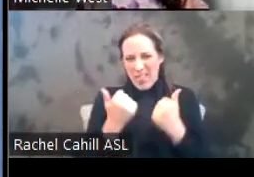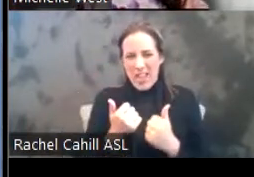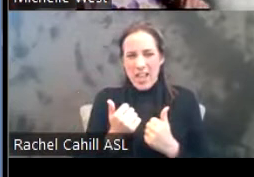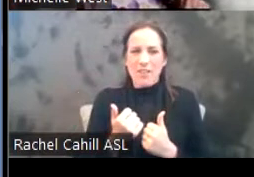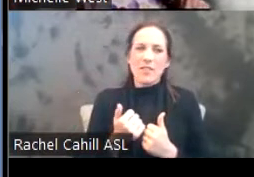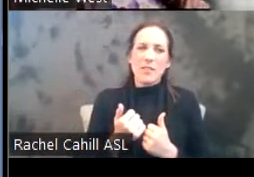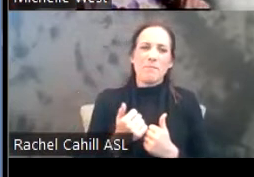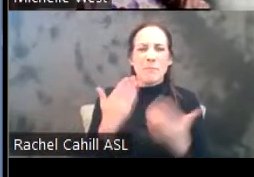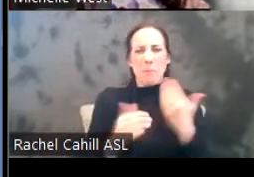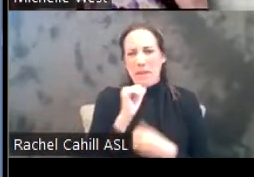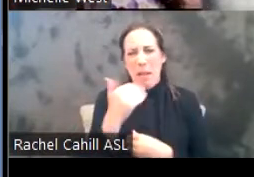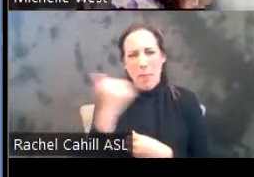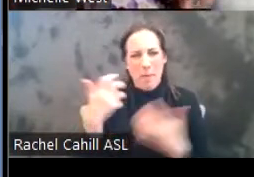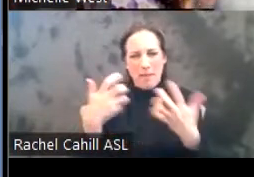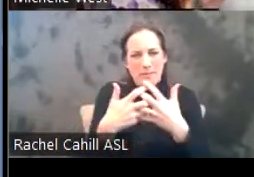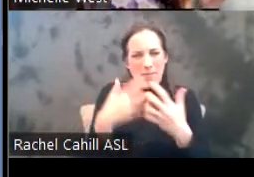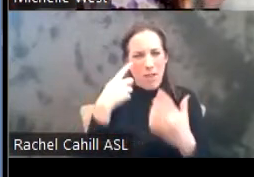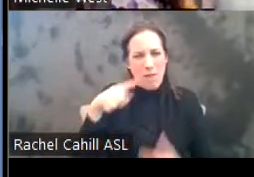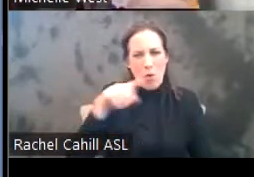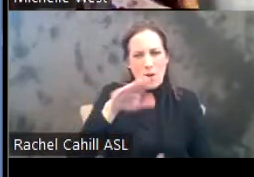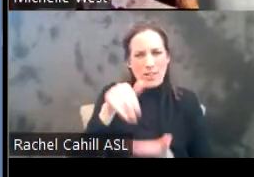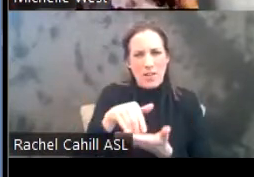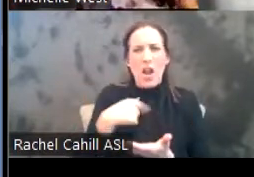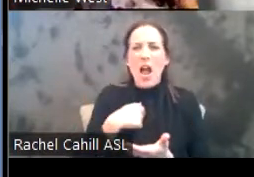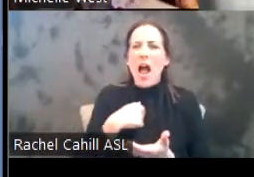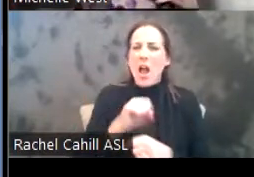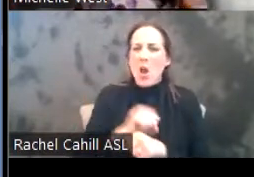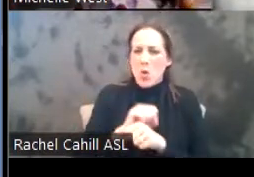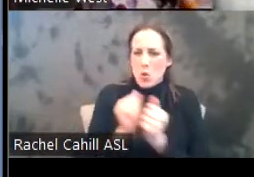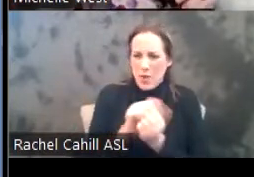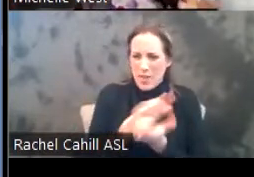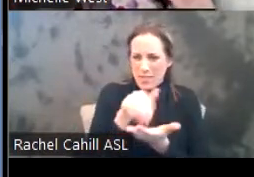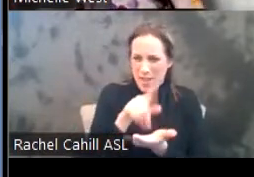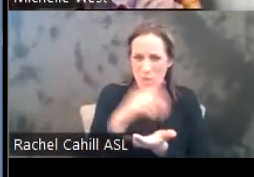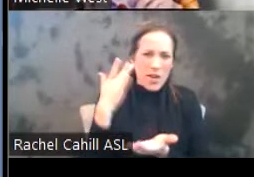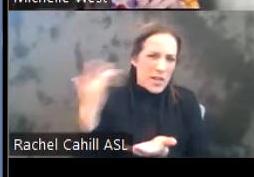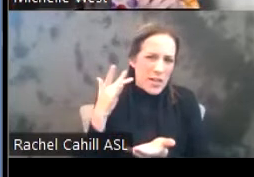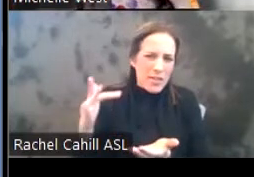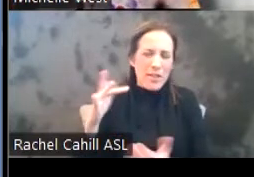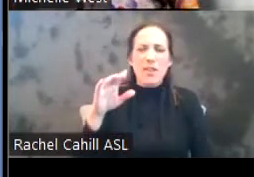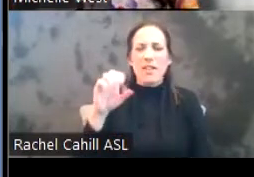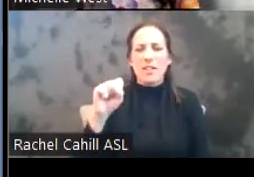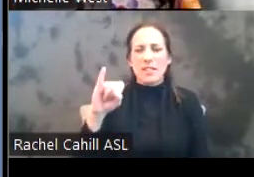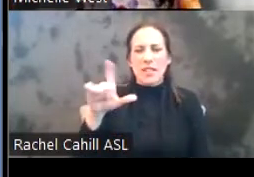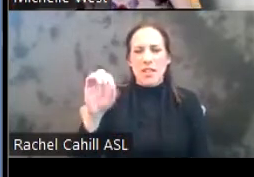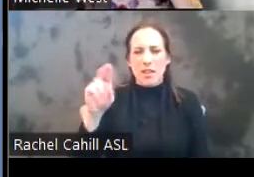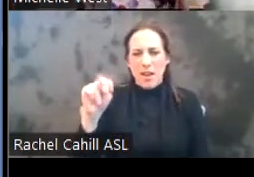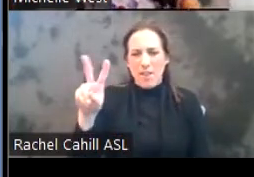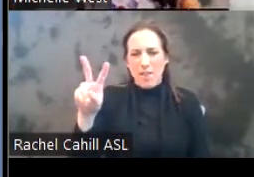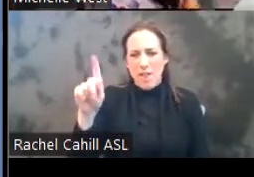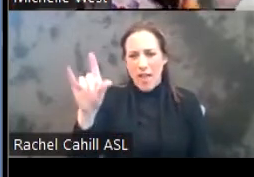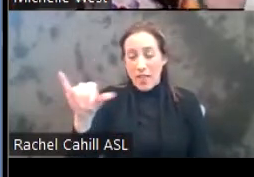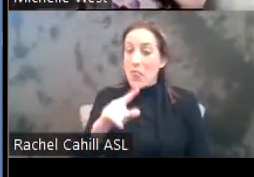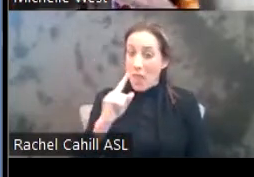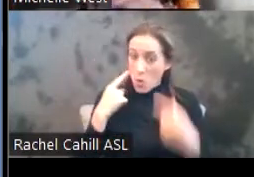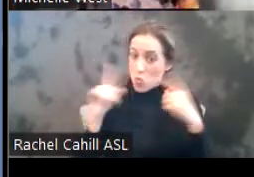centers. Like I worked with a center in Silicon Valley. Things like this work for them. Social media works incredibly